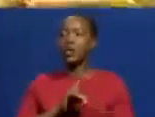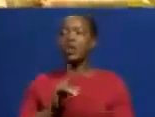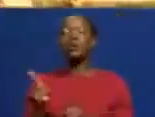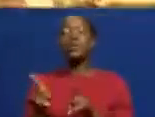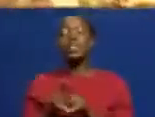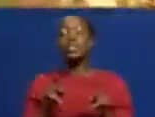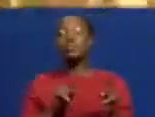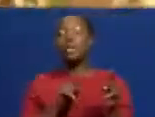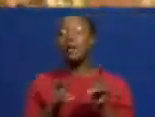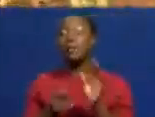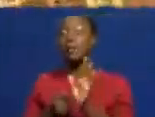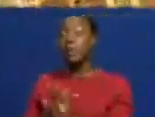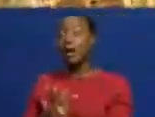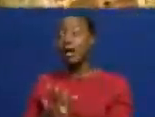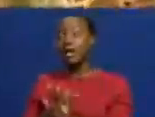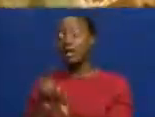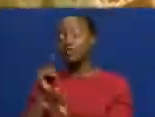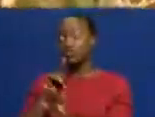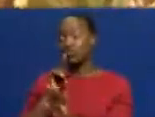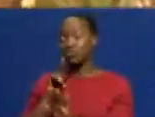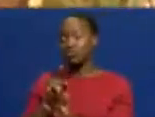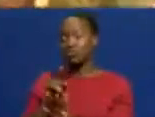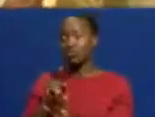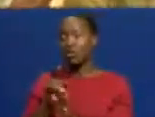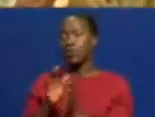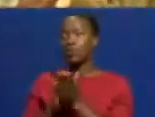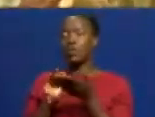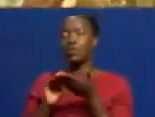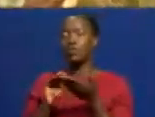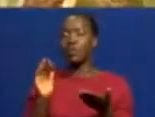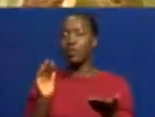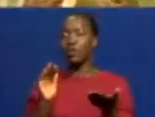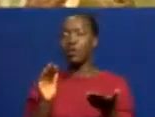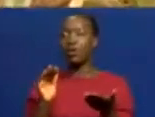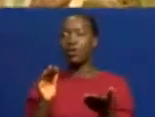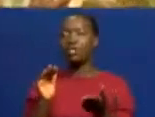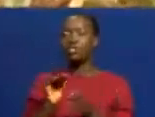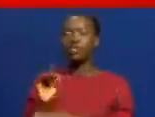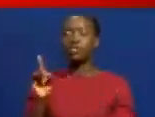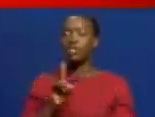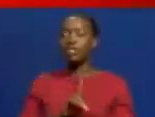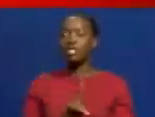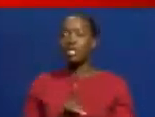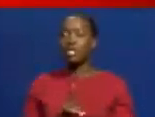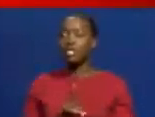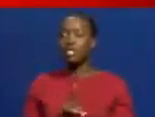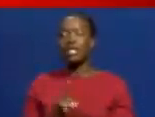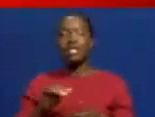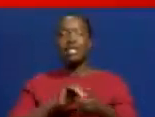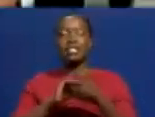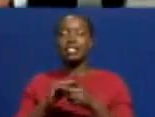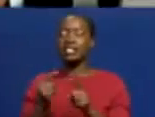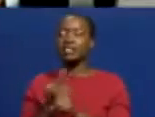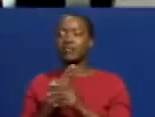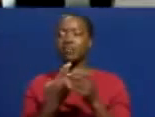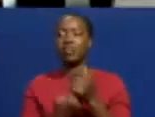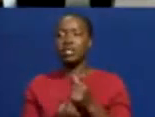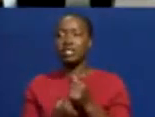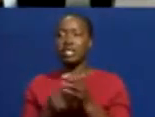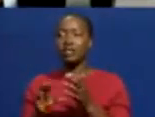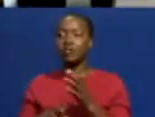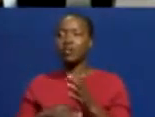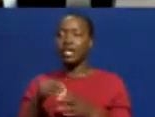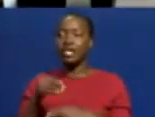be coming back to you with more during the day, engaging different partners and finding